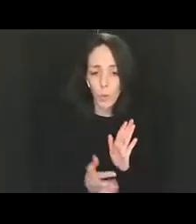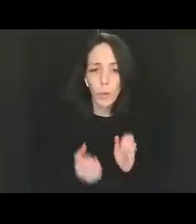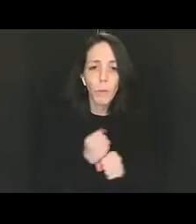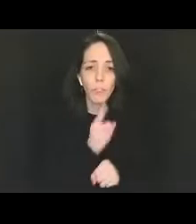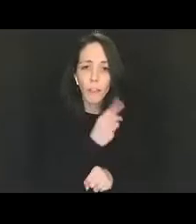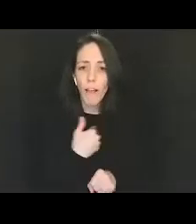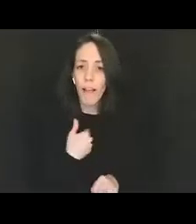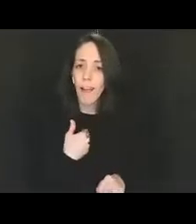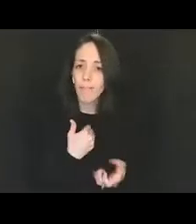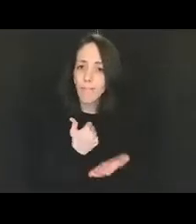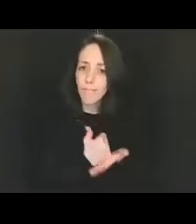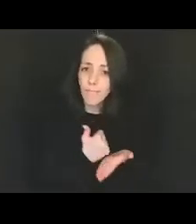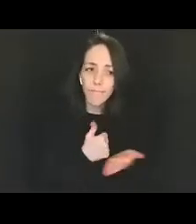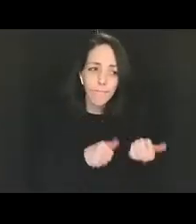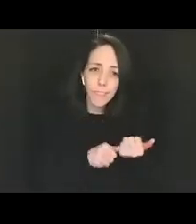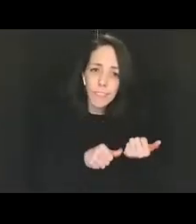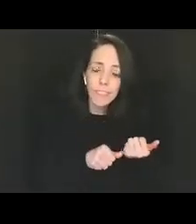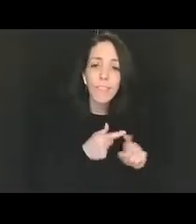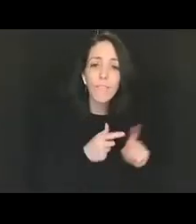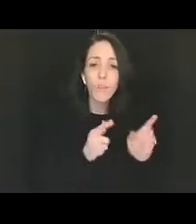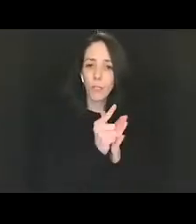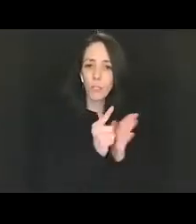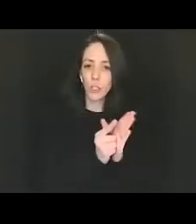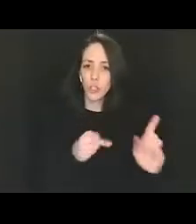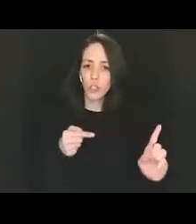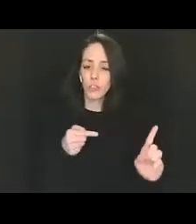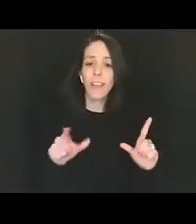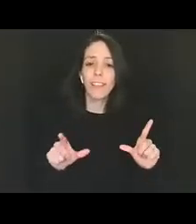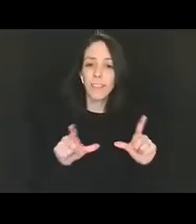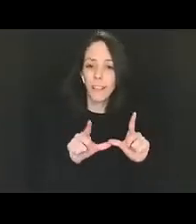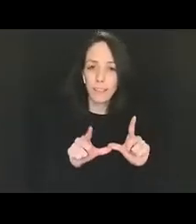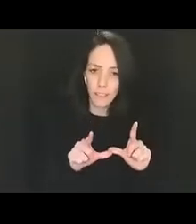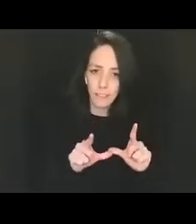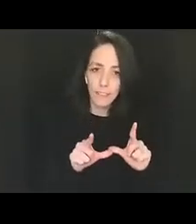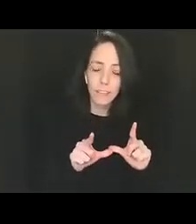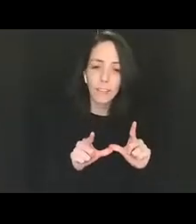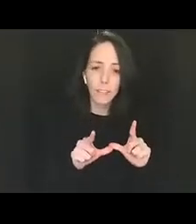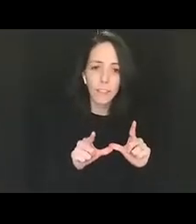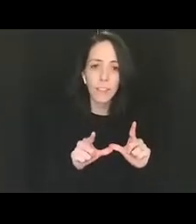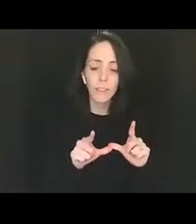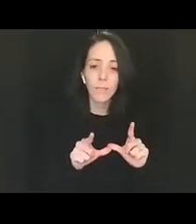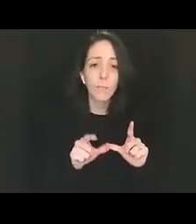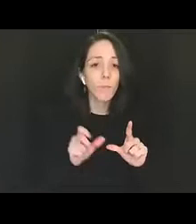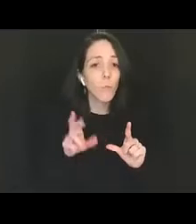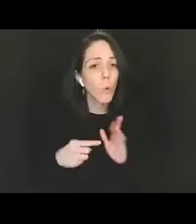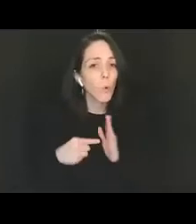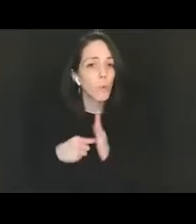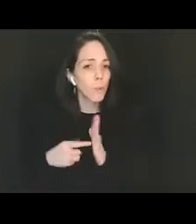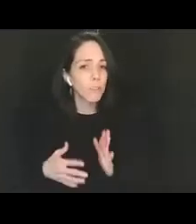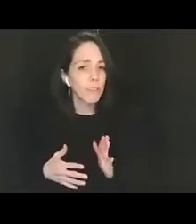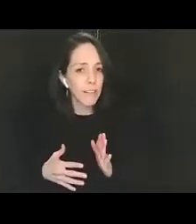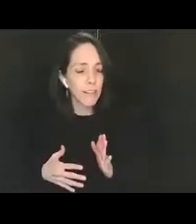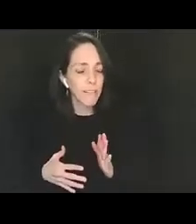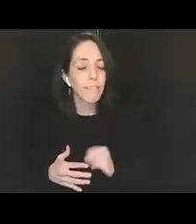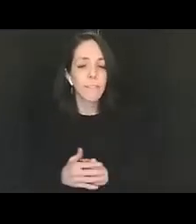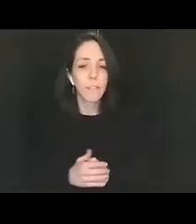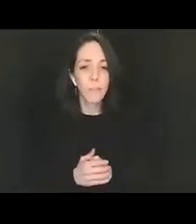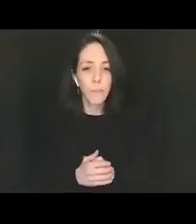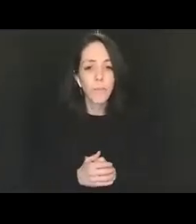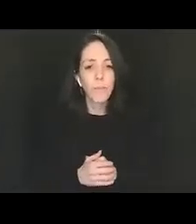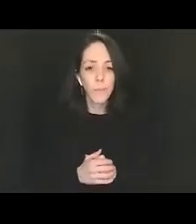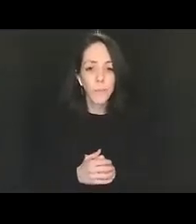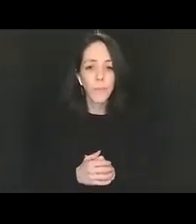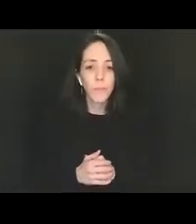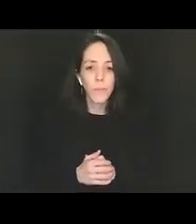from an attorney that is licensed or an accredited representative. So we want to be able